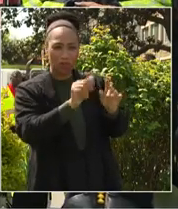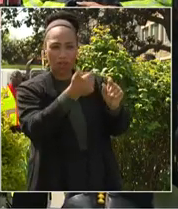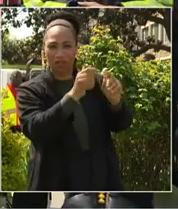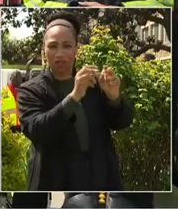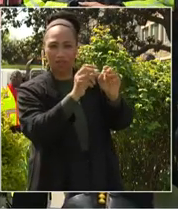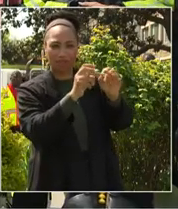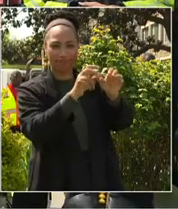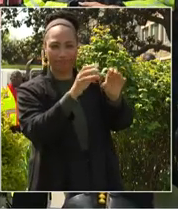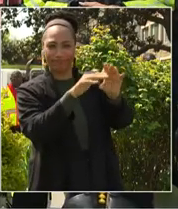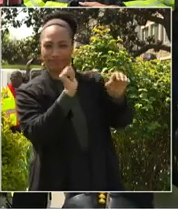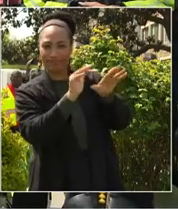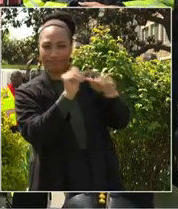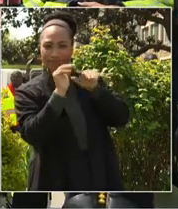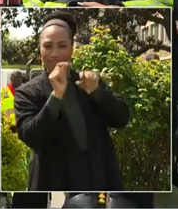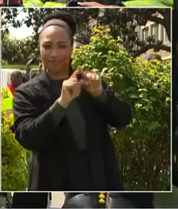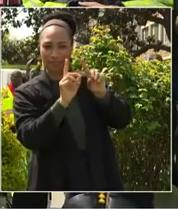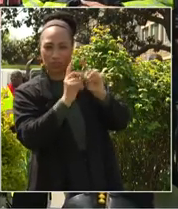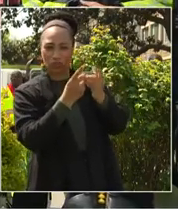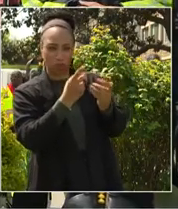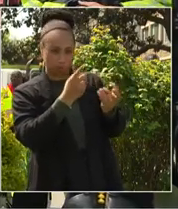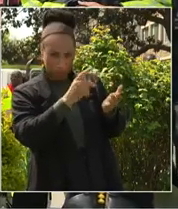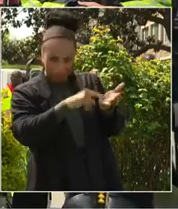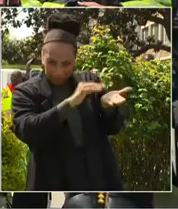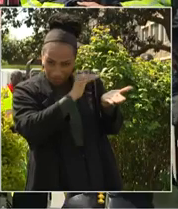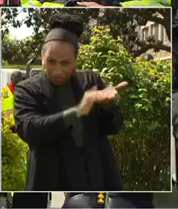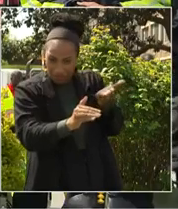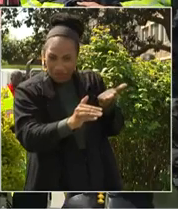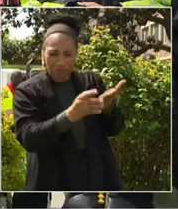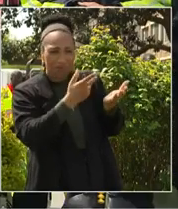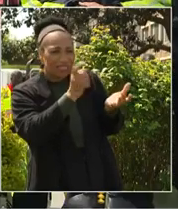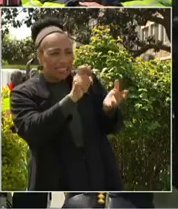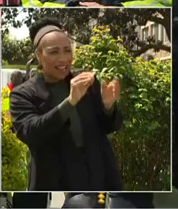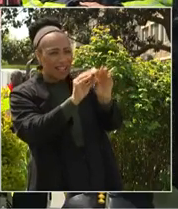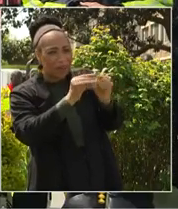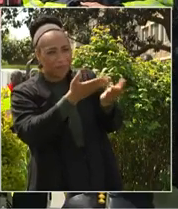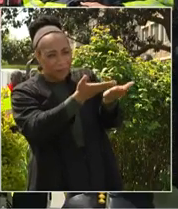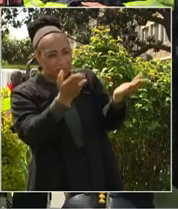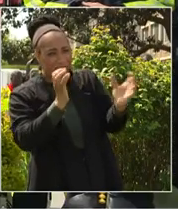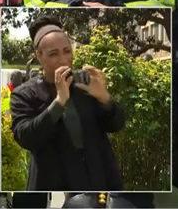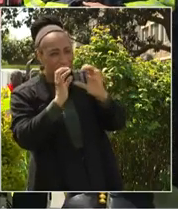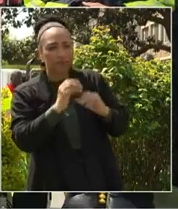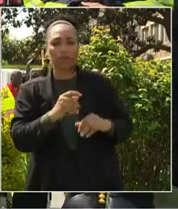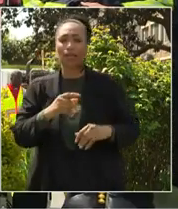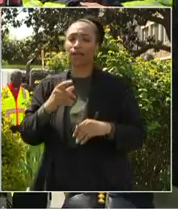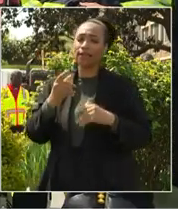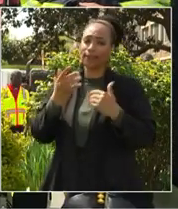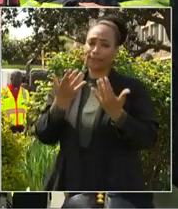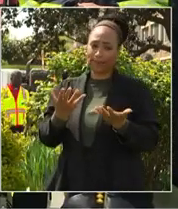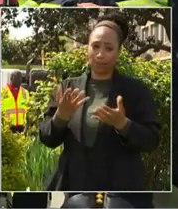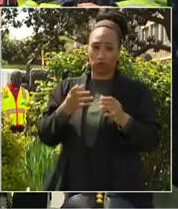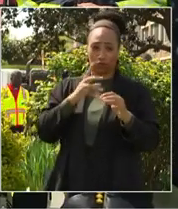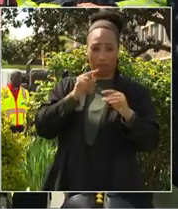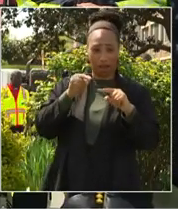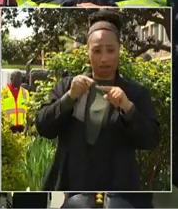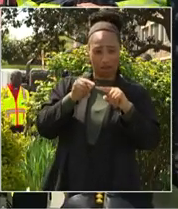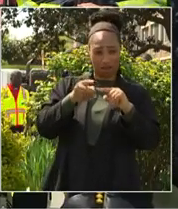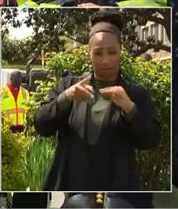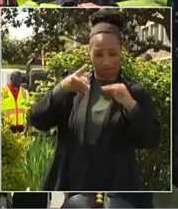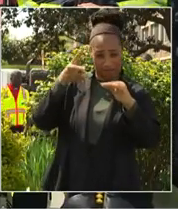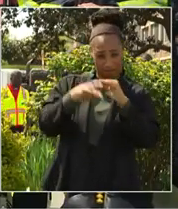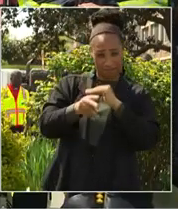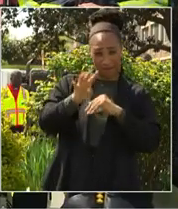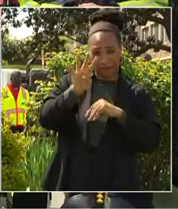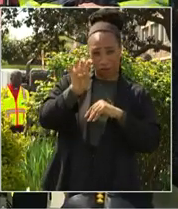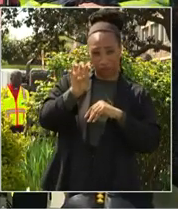Mark, I think when you talk about cutting $400 million, in some ways it's